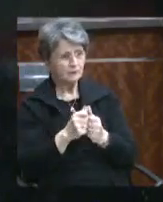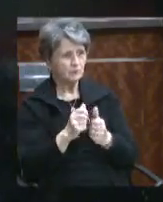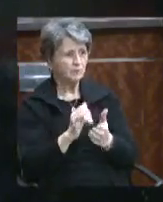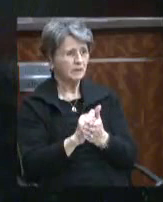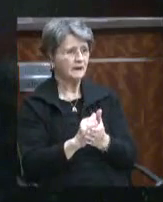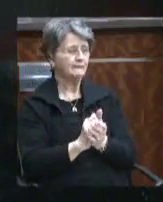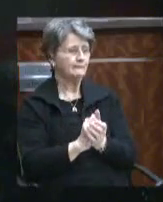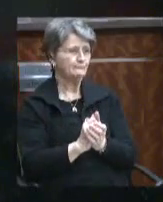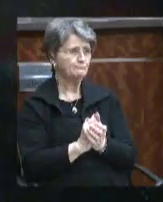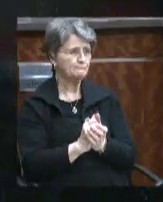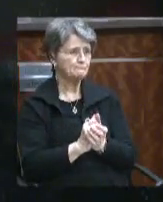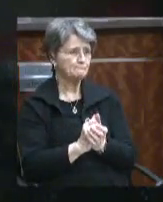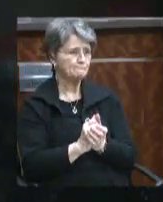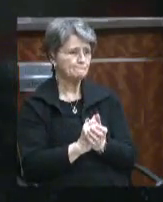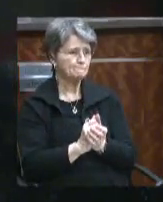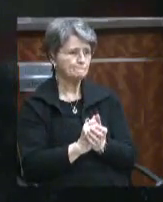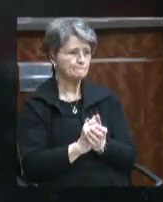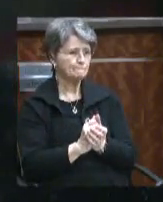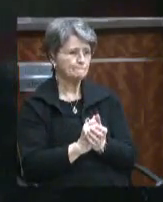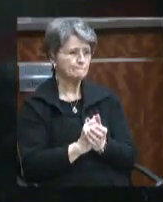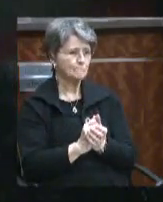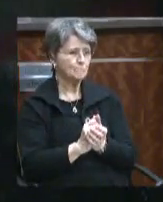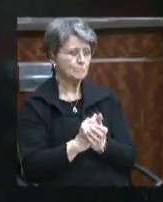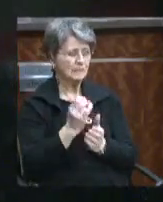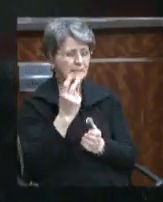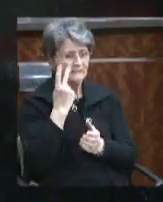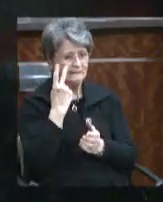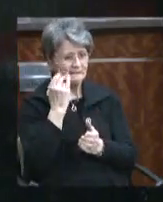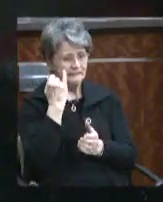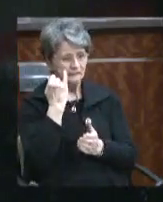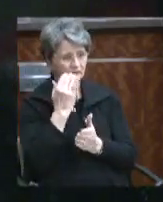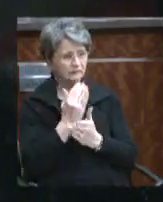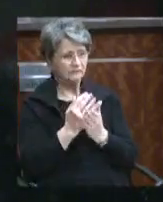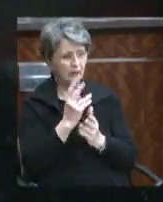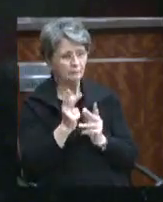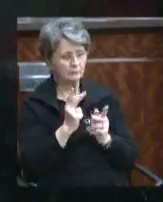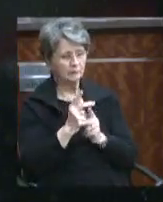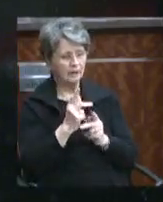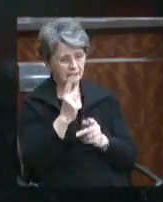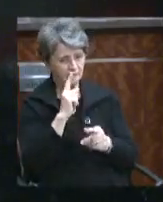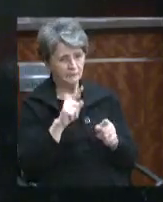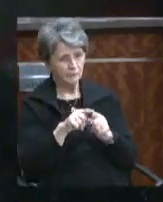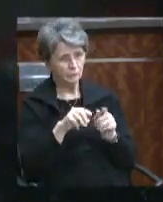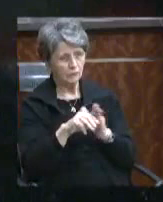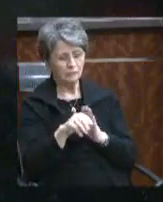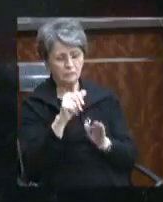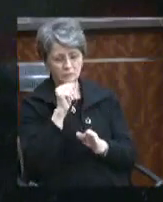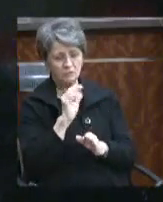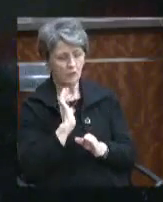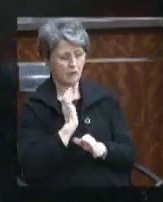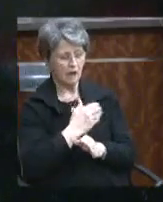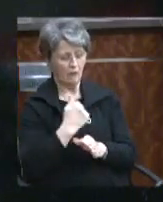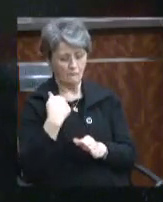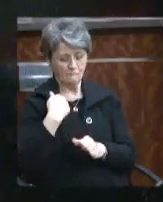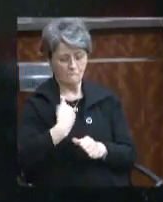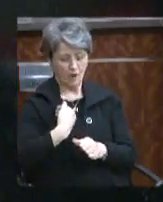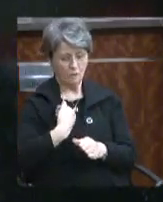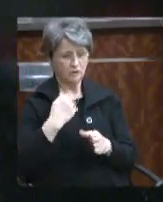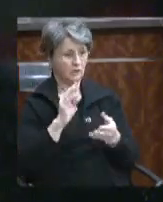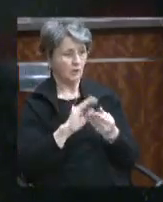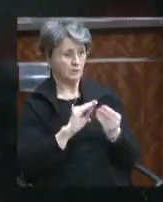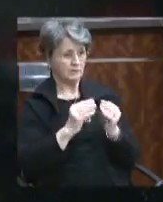work that and see if there's some kind of compromise that we can come up. It wasn't our fault. It was the numbers that were given to us